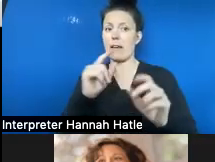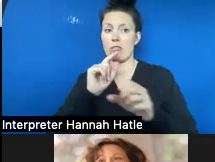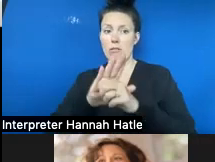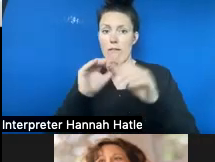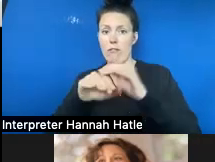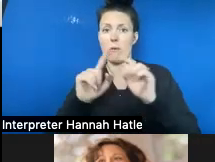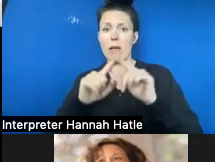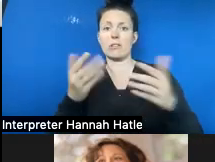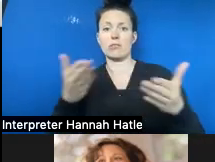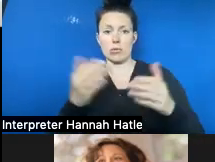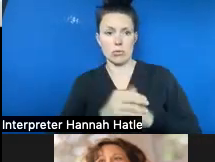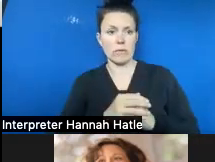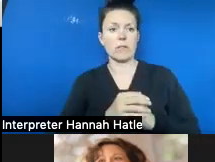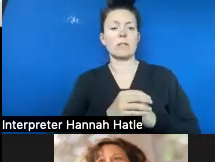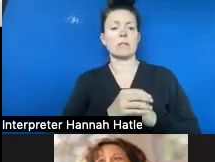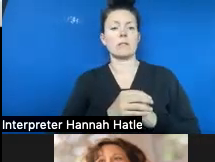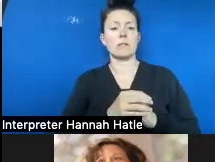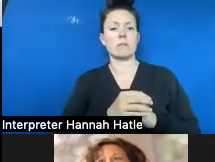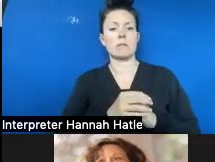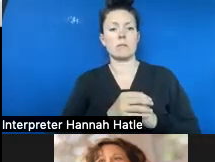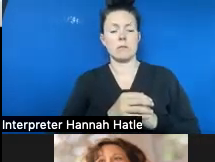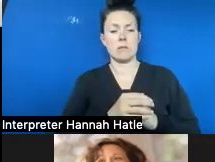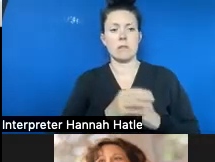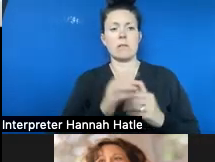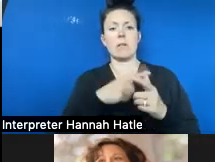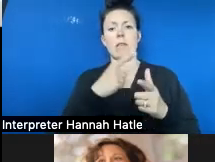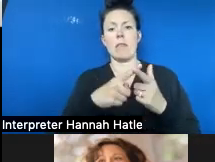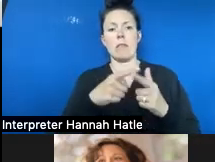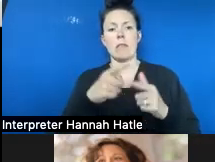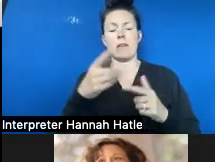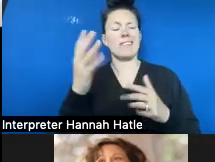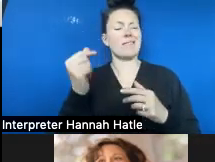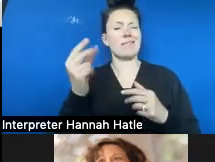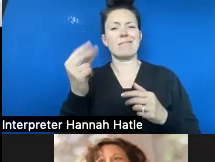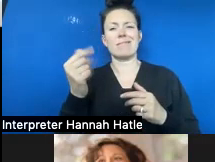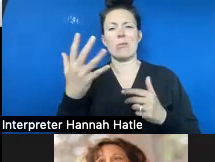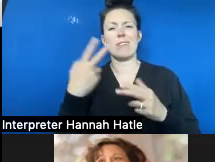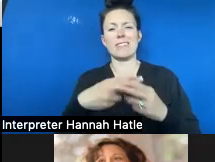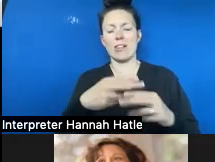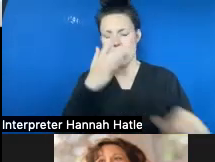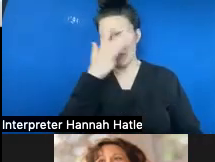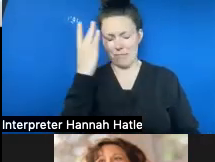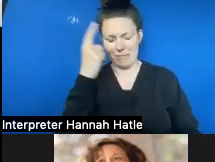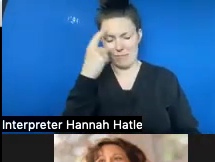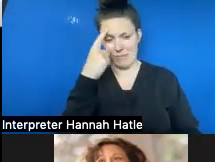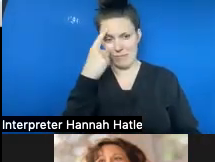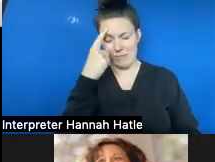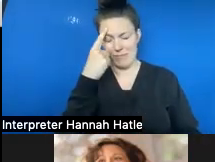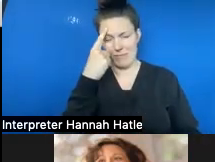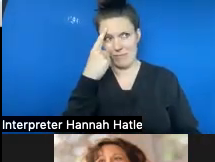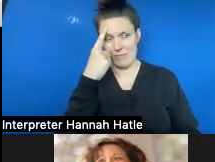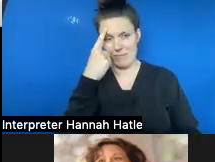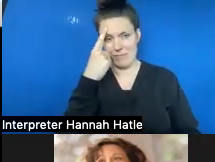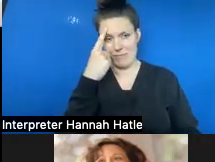talking about, you know, doing a, what's it called? Oh my gosh, I'm blanking on a